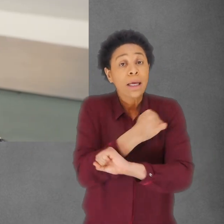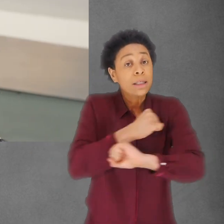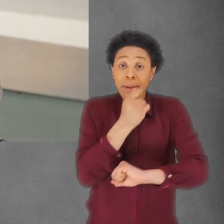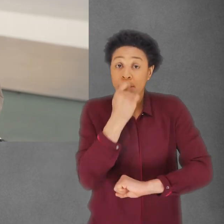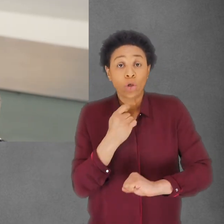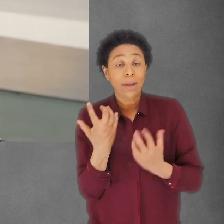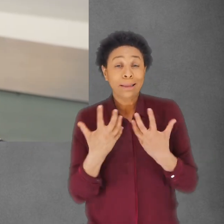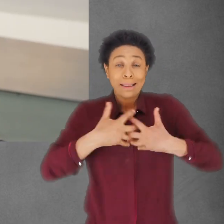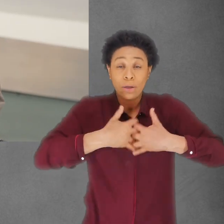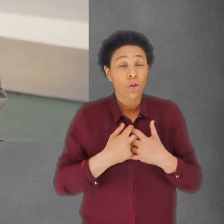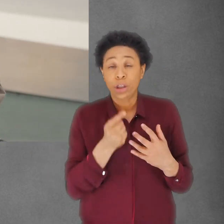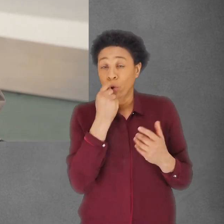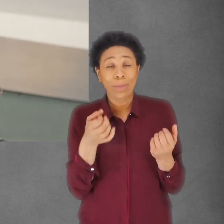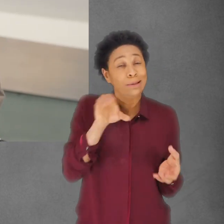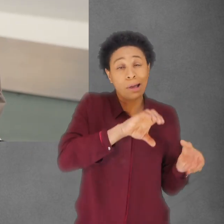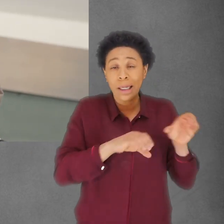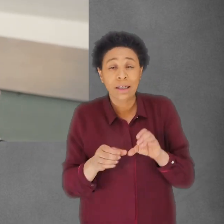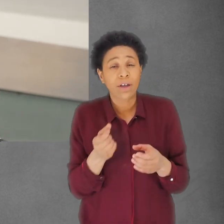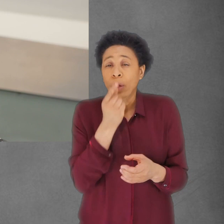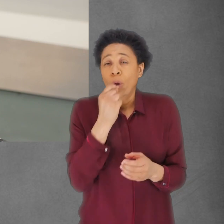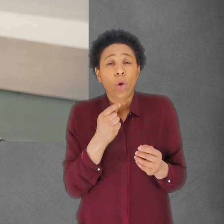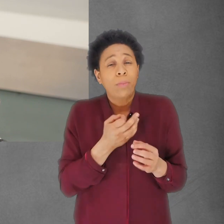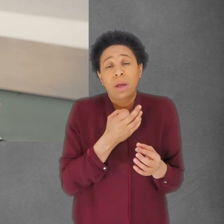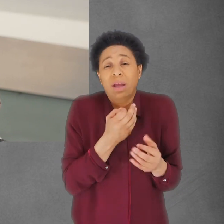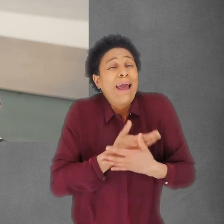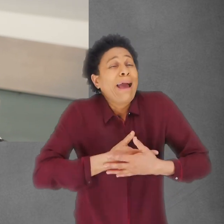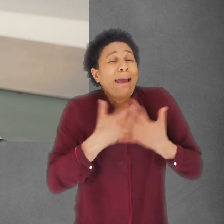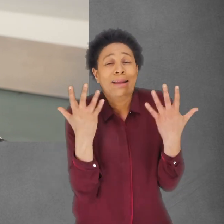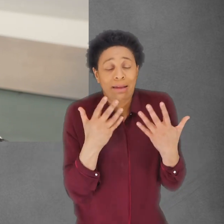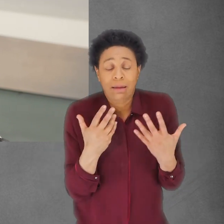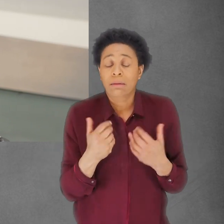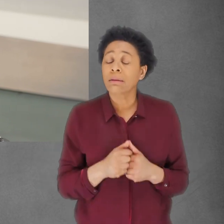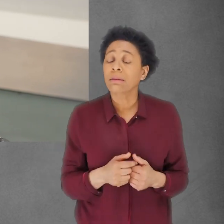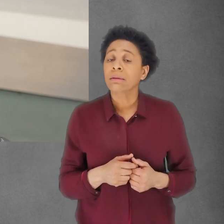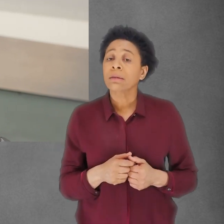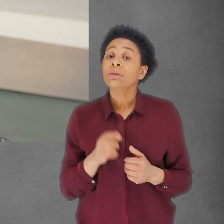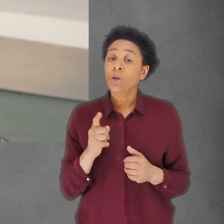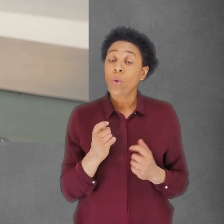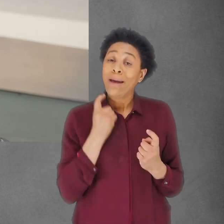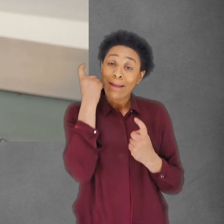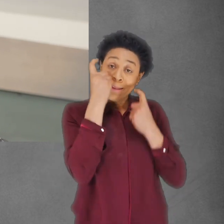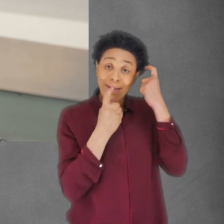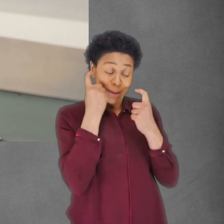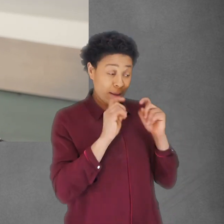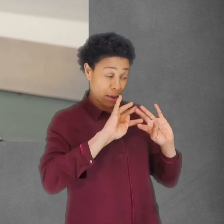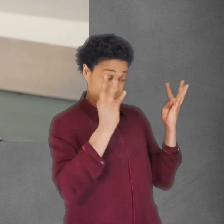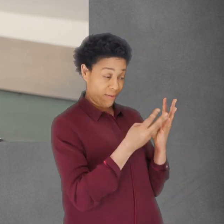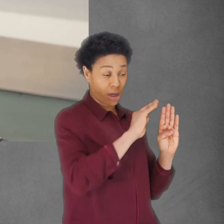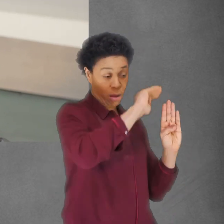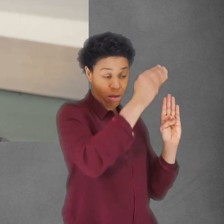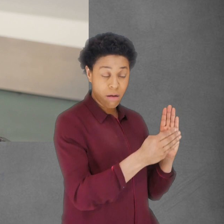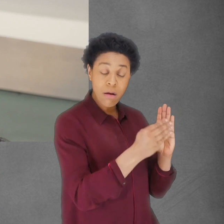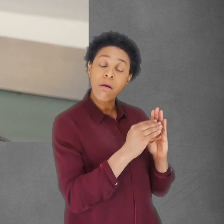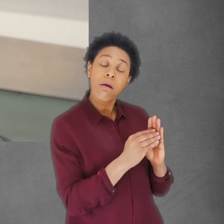be environmental. It also can be about the imagination, right? So with the pavilion in particular, when I received